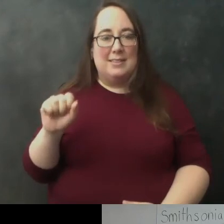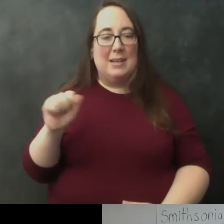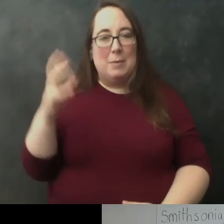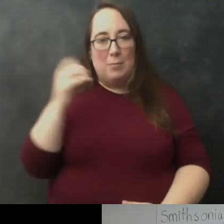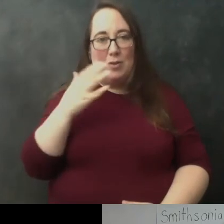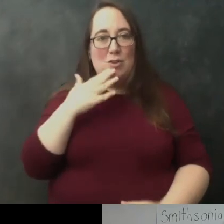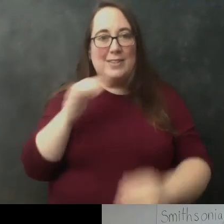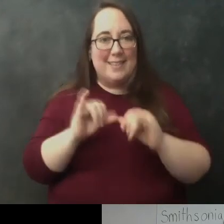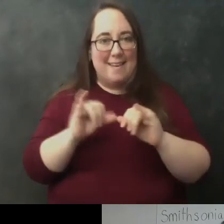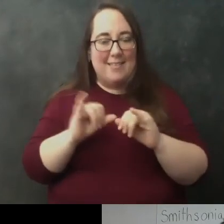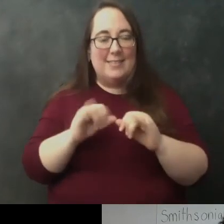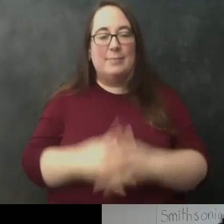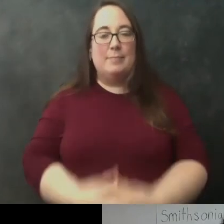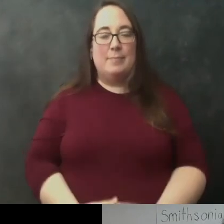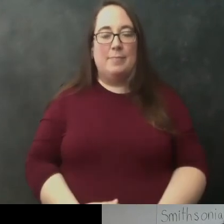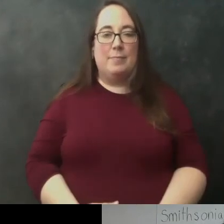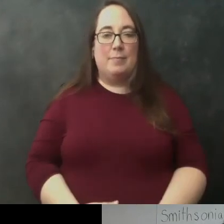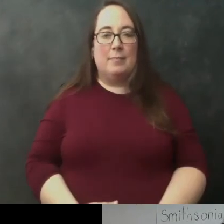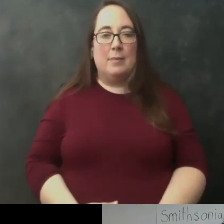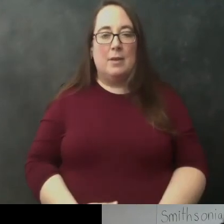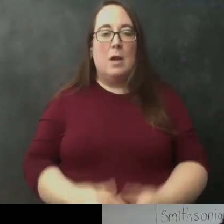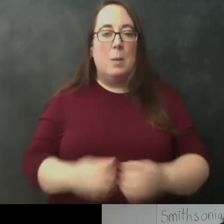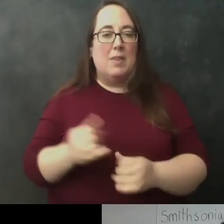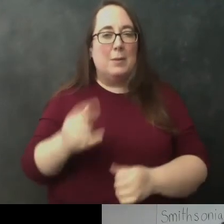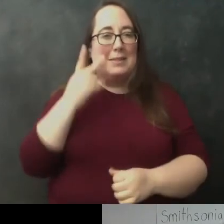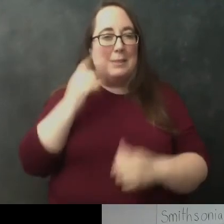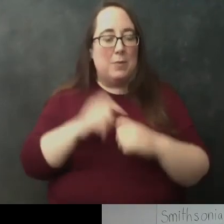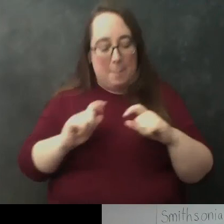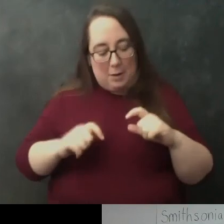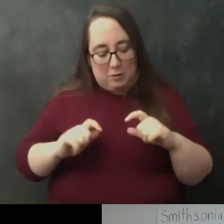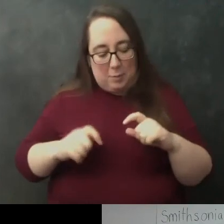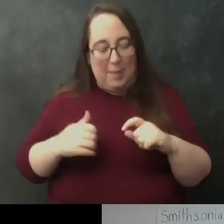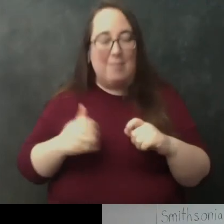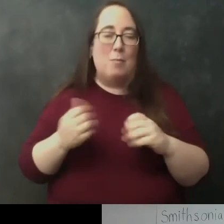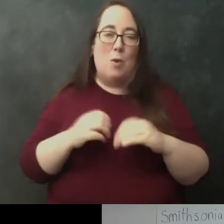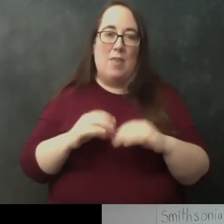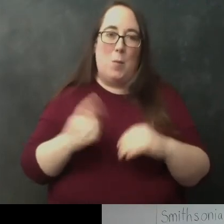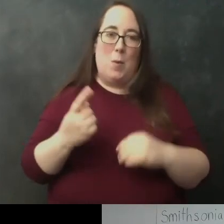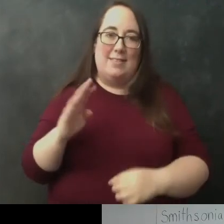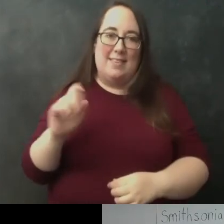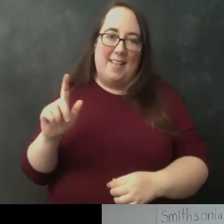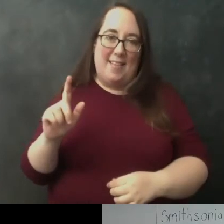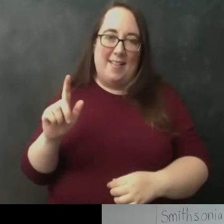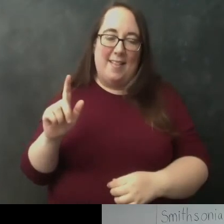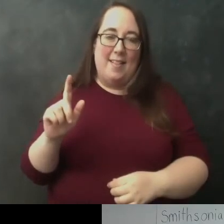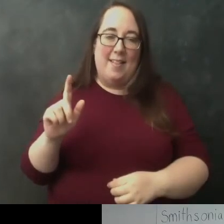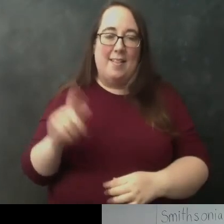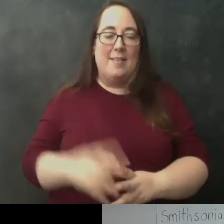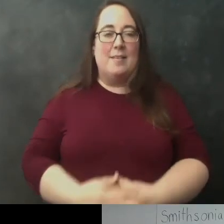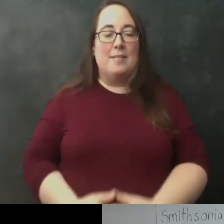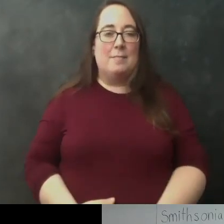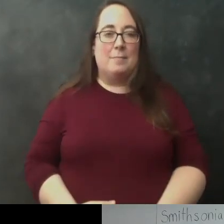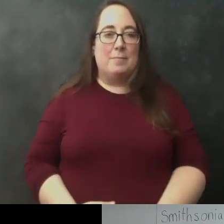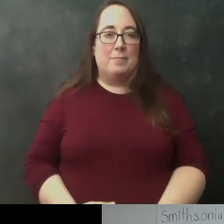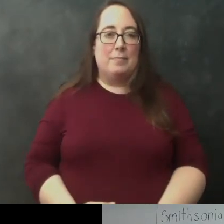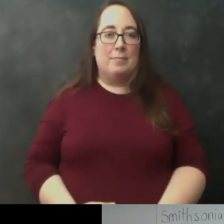size. Most of the things you can see with a microscope have multiple cells. There's a couple of